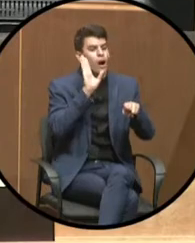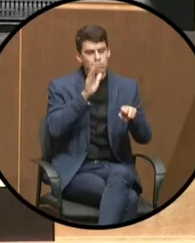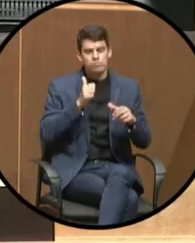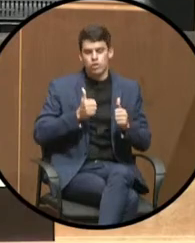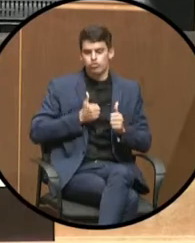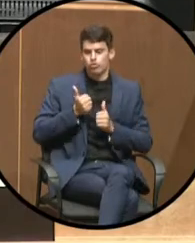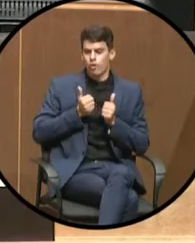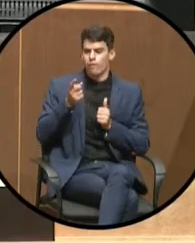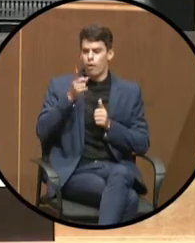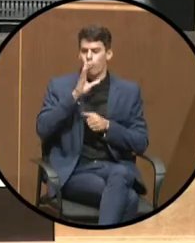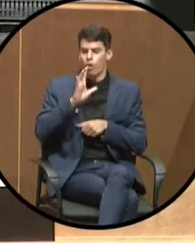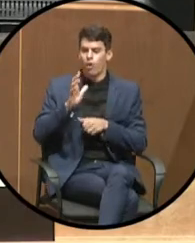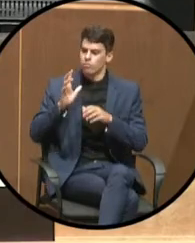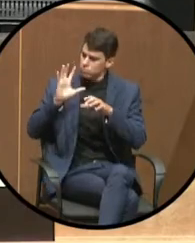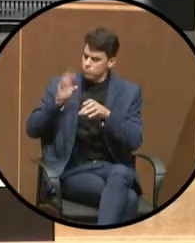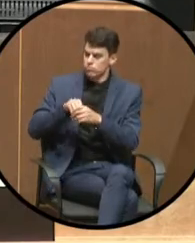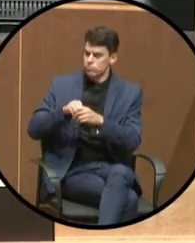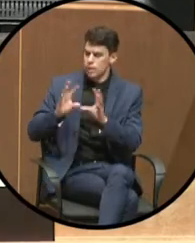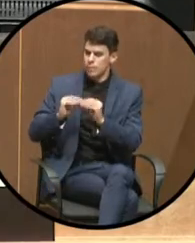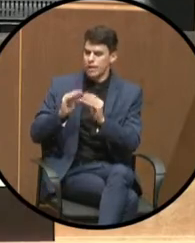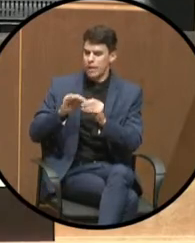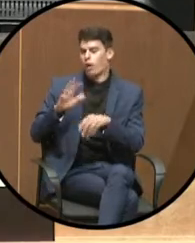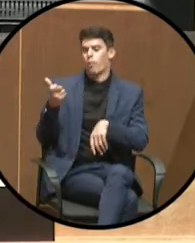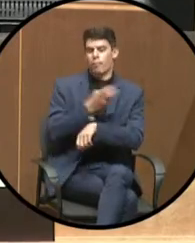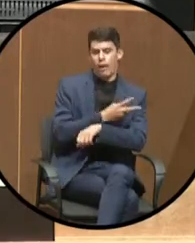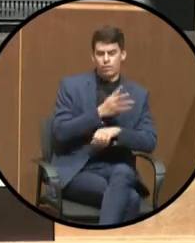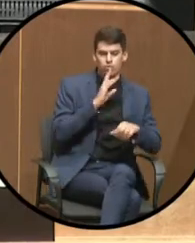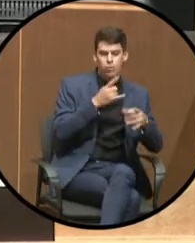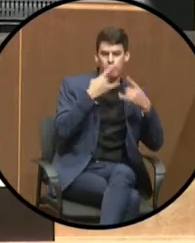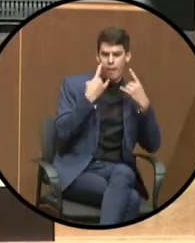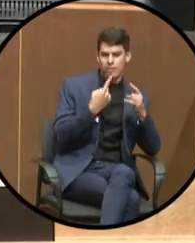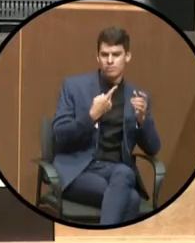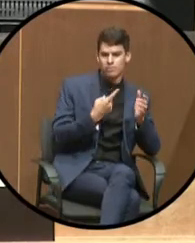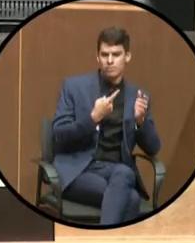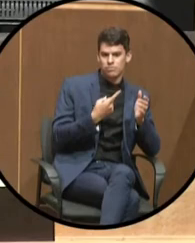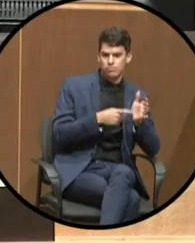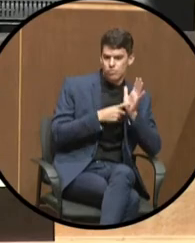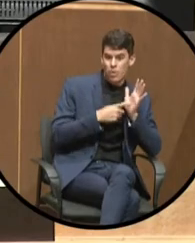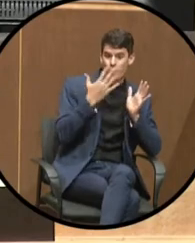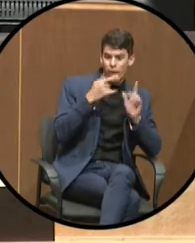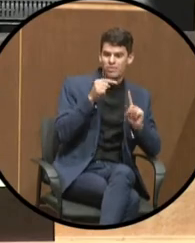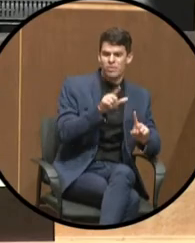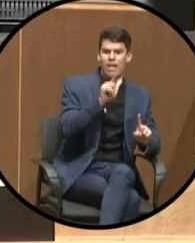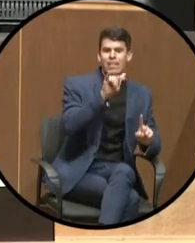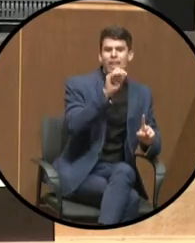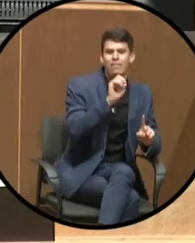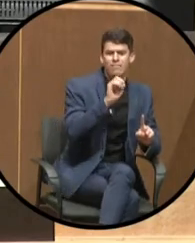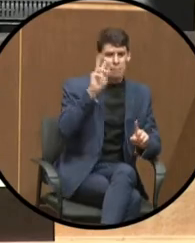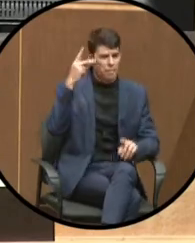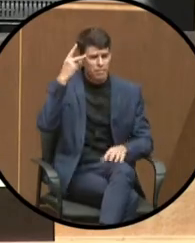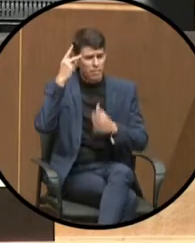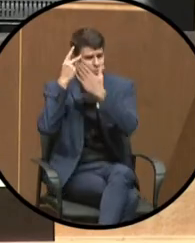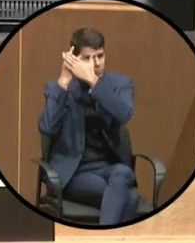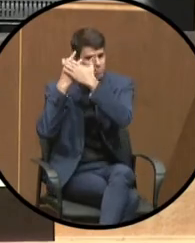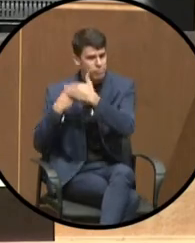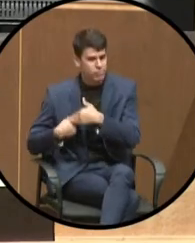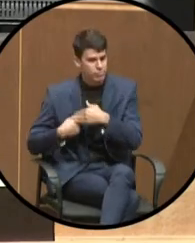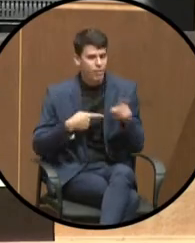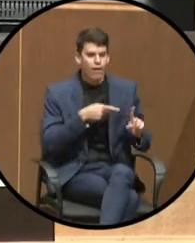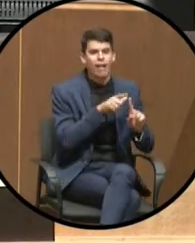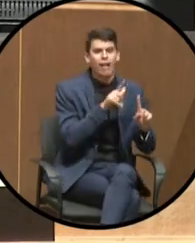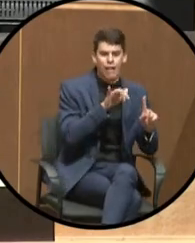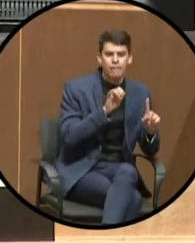assertive in having that meeting and go back to the masking, because it's about life. It's not about political issues at this point.